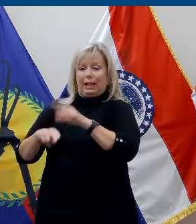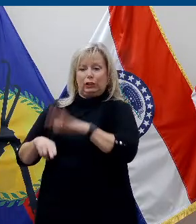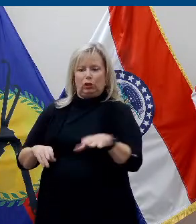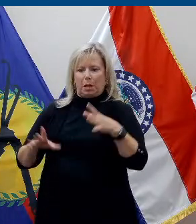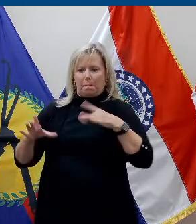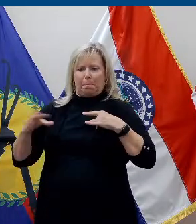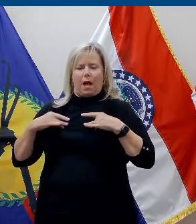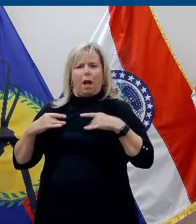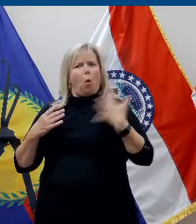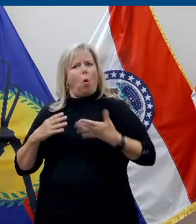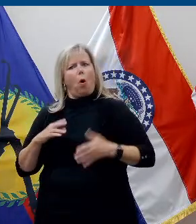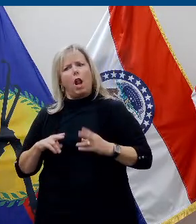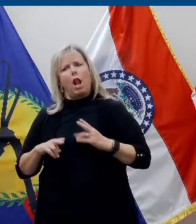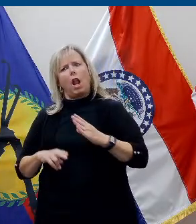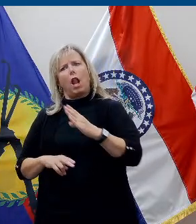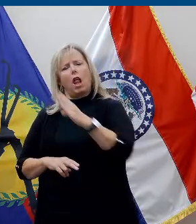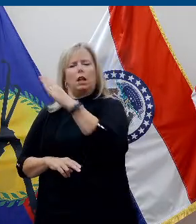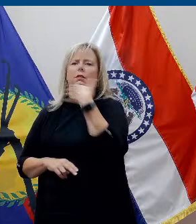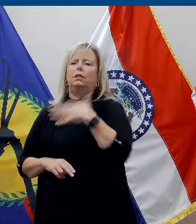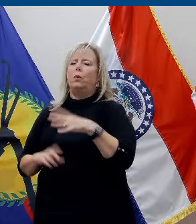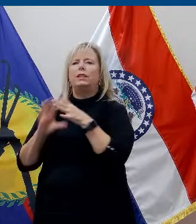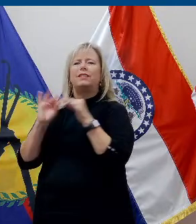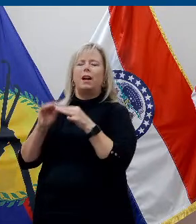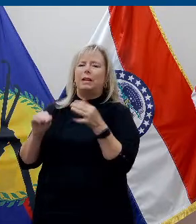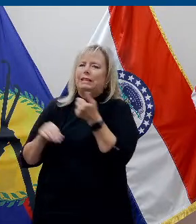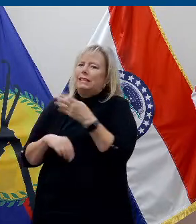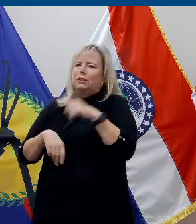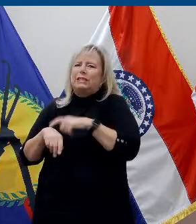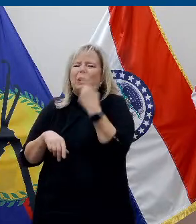children. We have talked about this several times